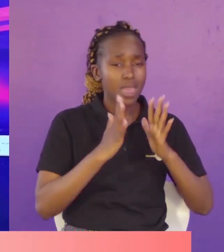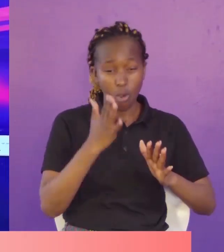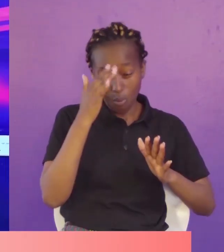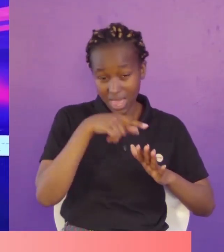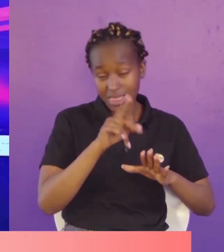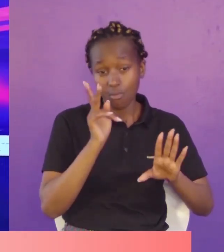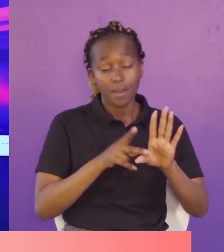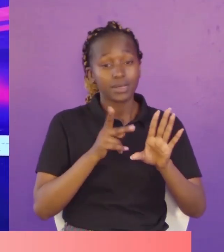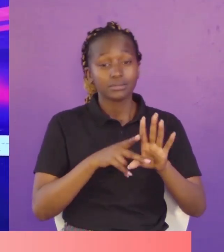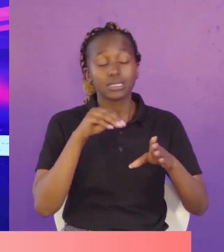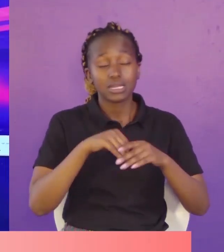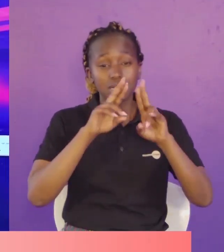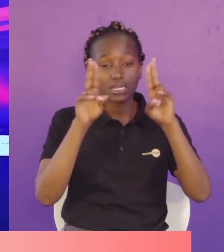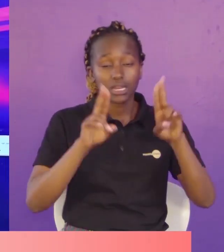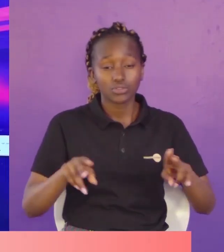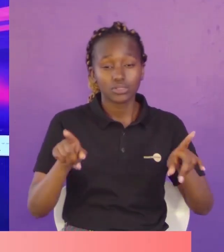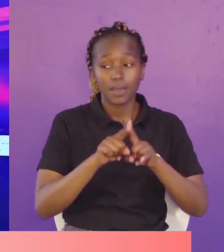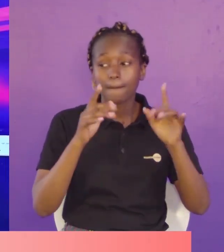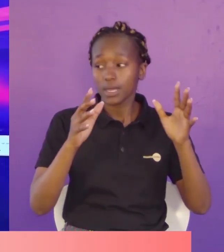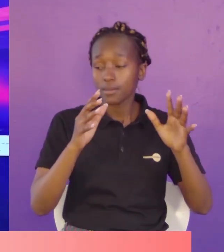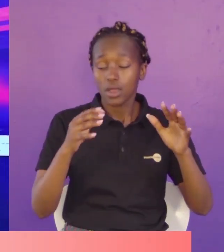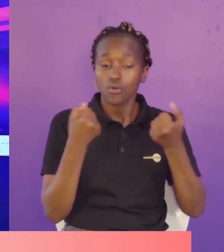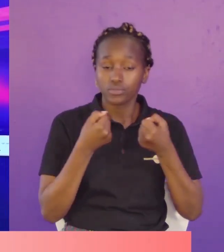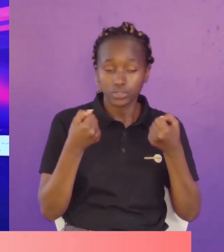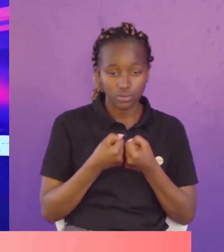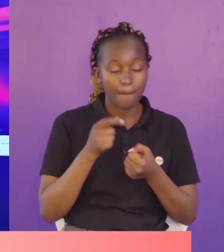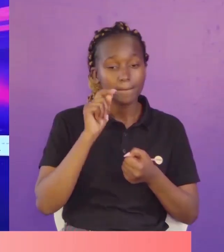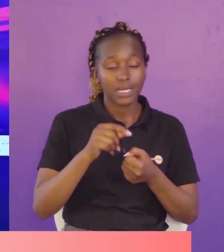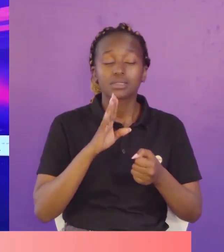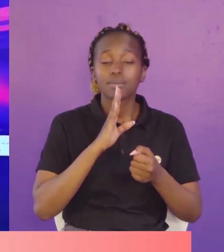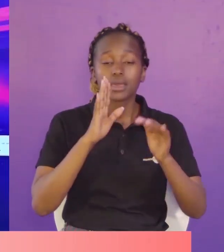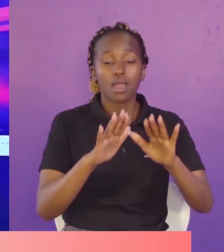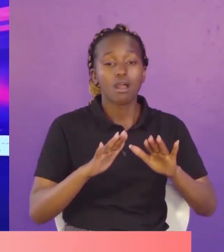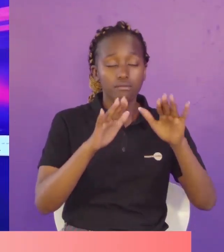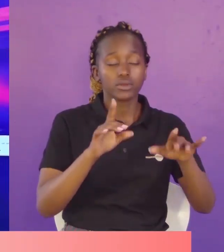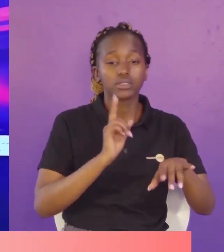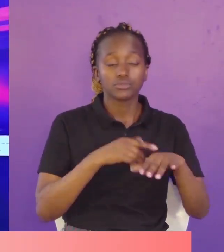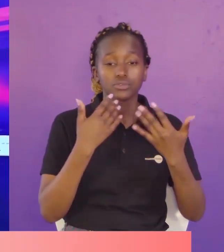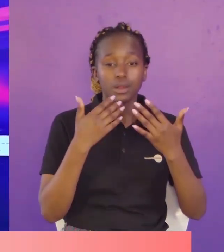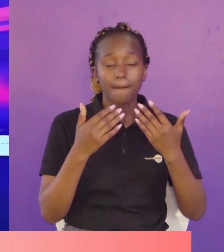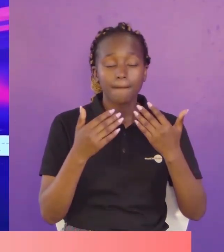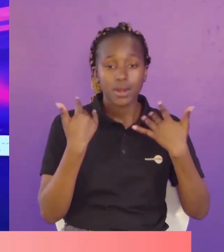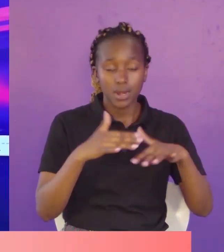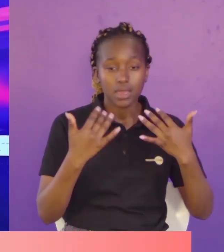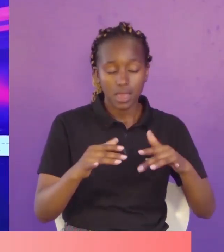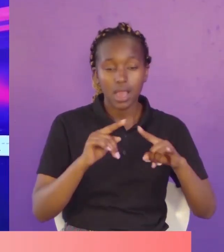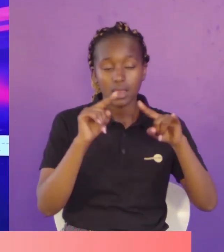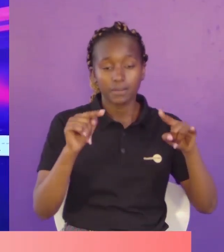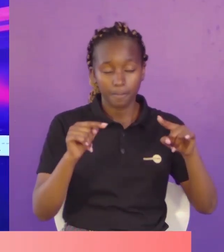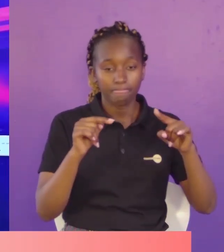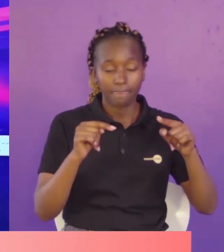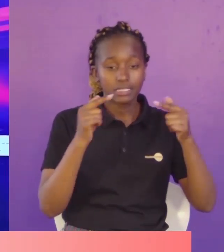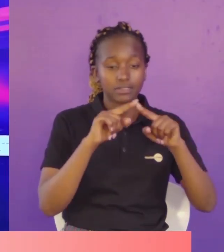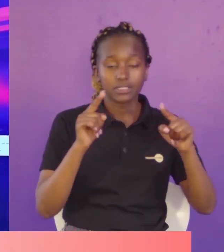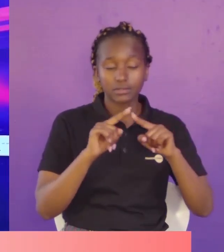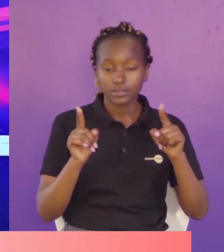and even Germany. So let's be careful when we are playing against these teams. even Seychelles has a lot of talents than